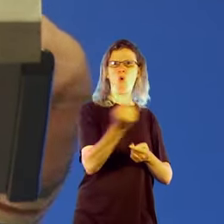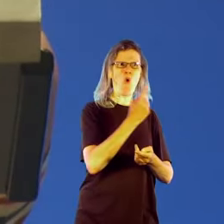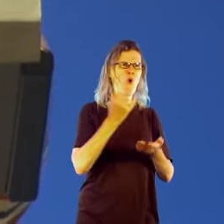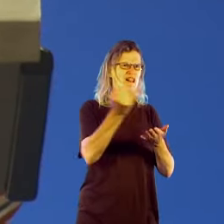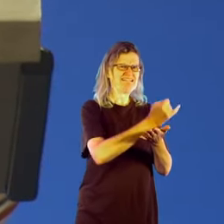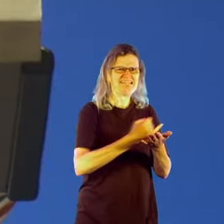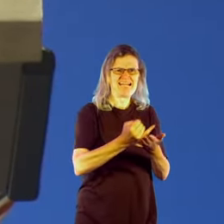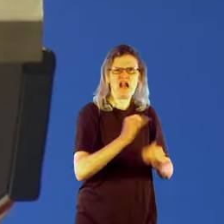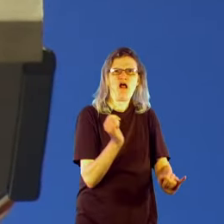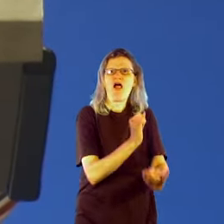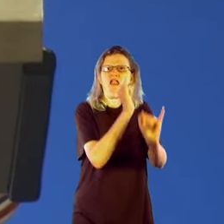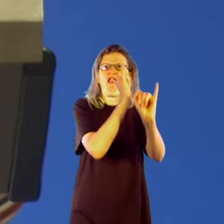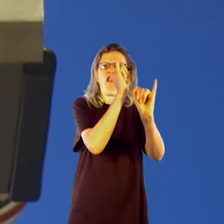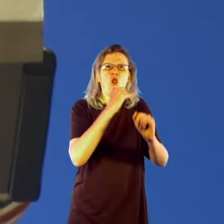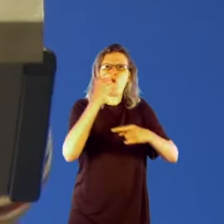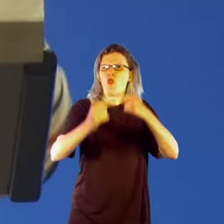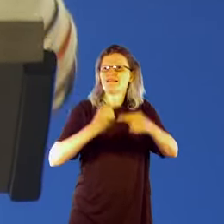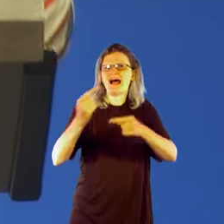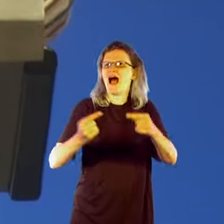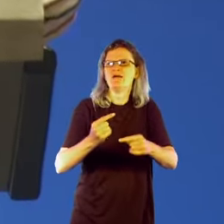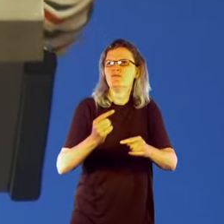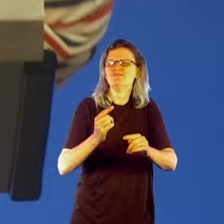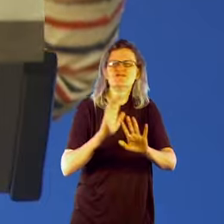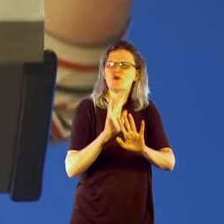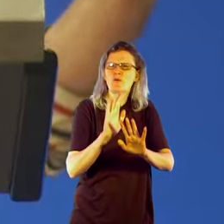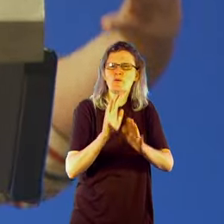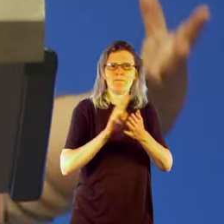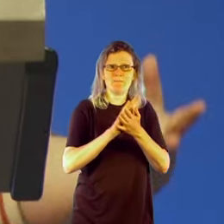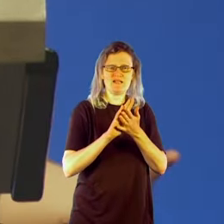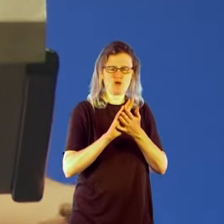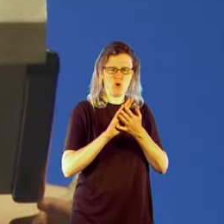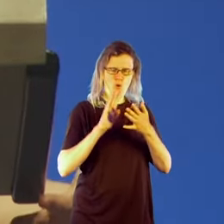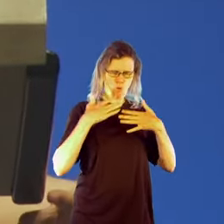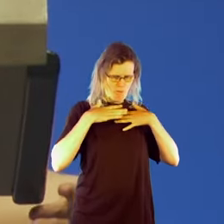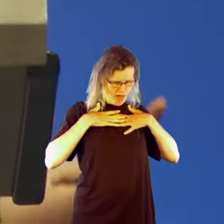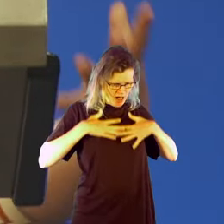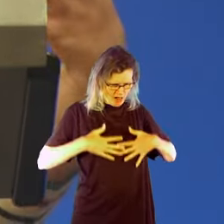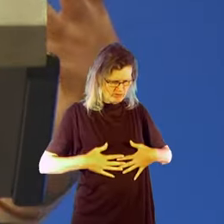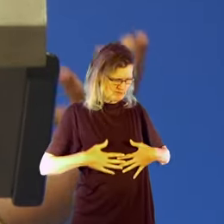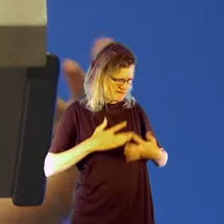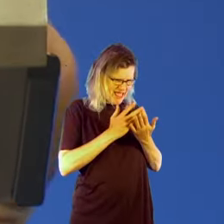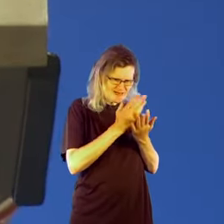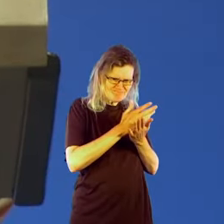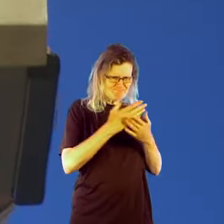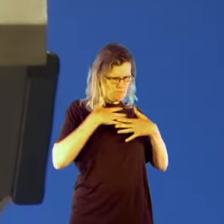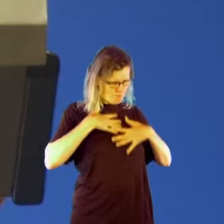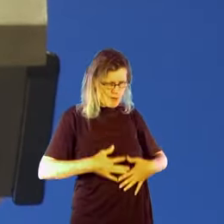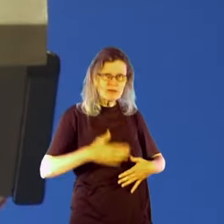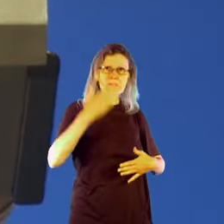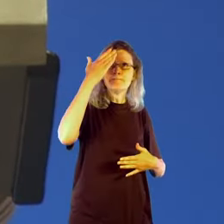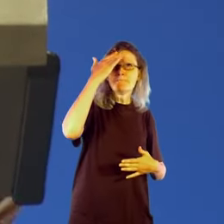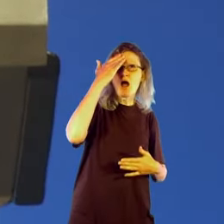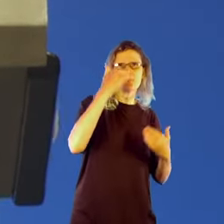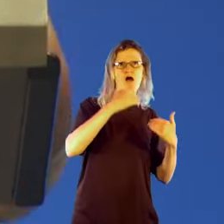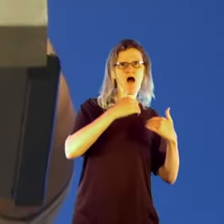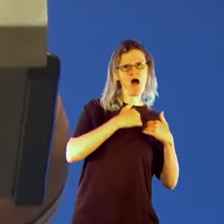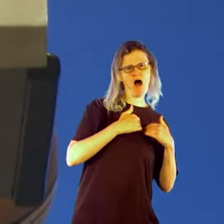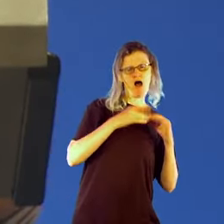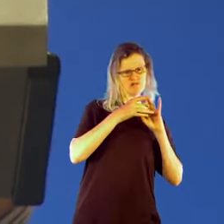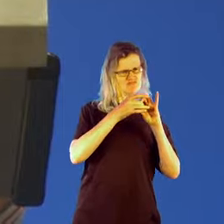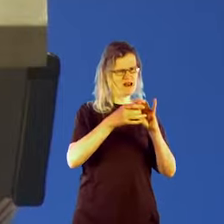of the day. It means that every part of who we are, our bodies, our minds, our hearts,